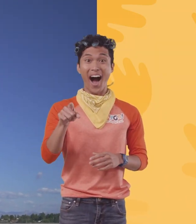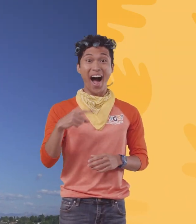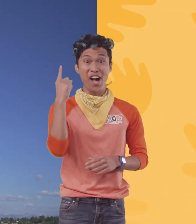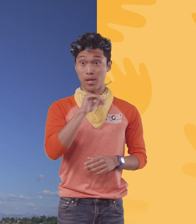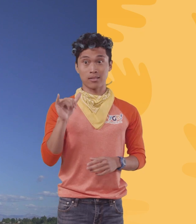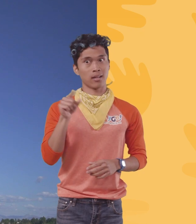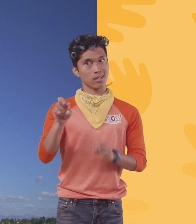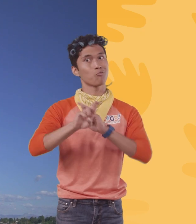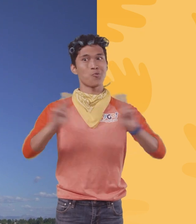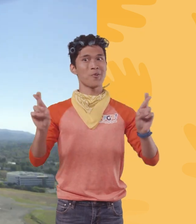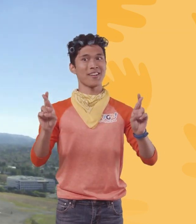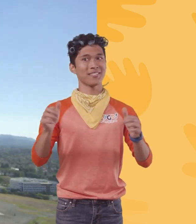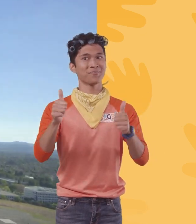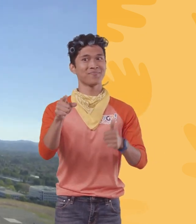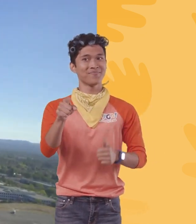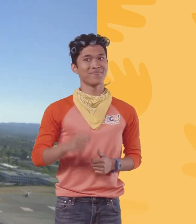like he's ready.